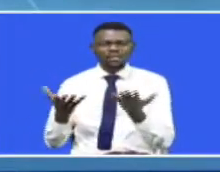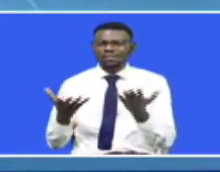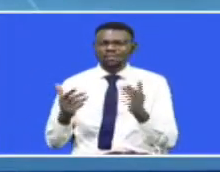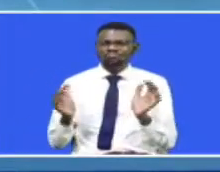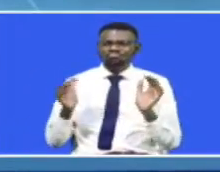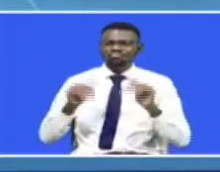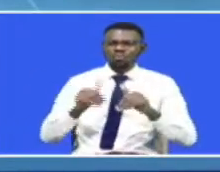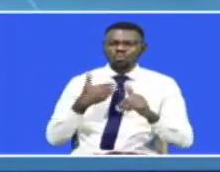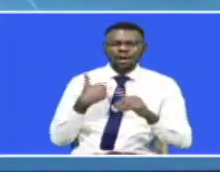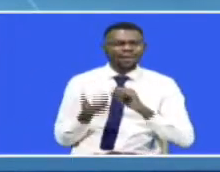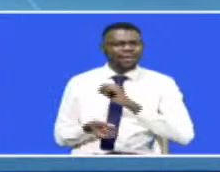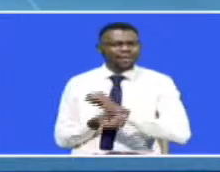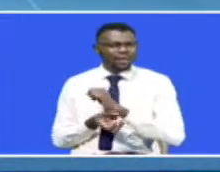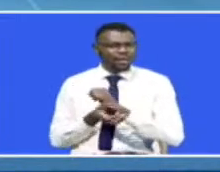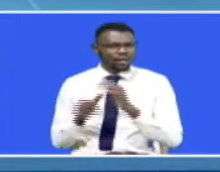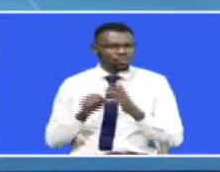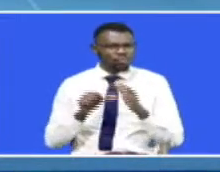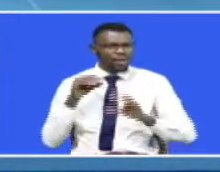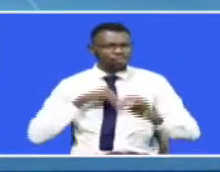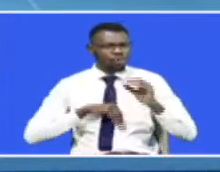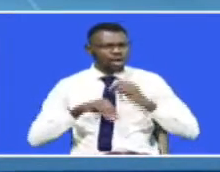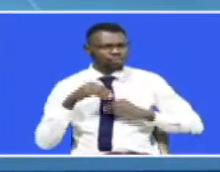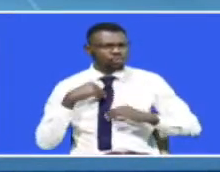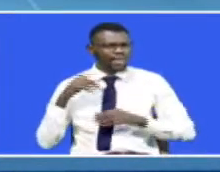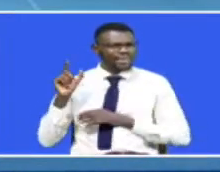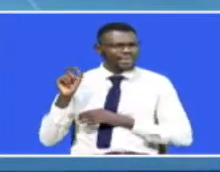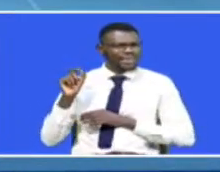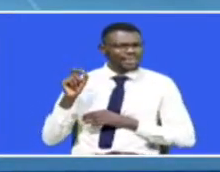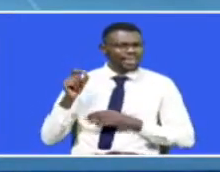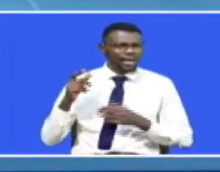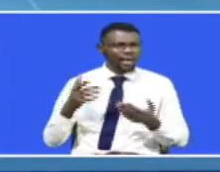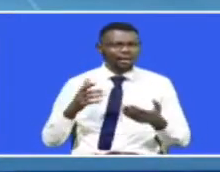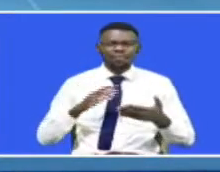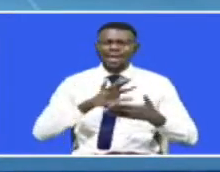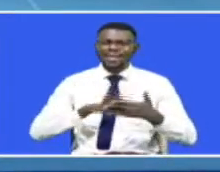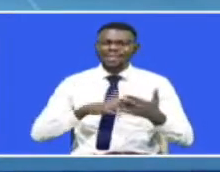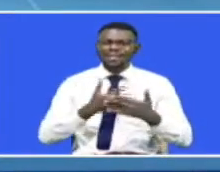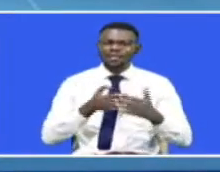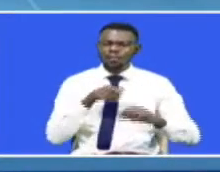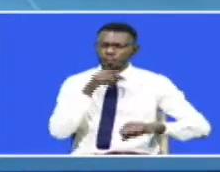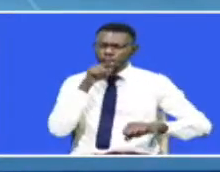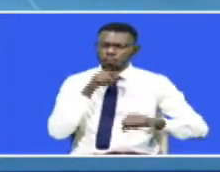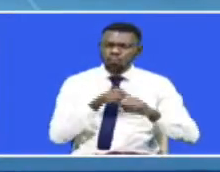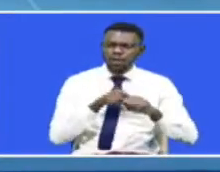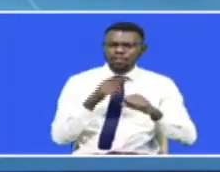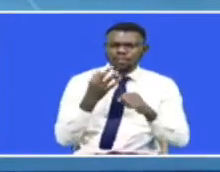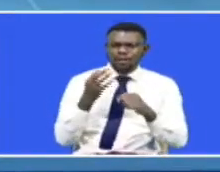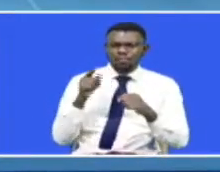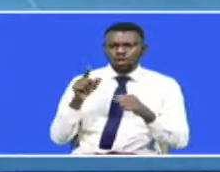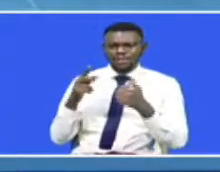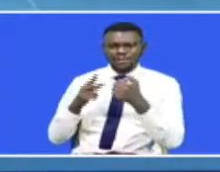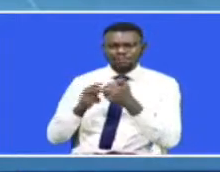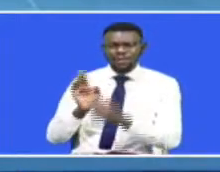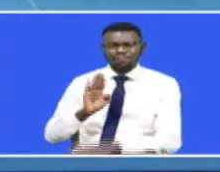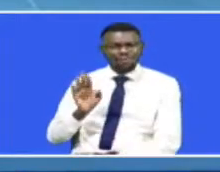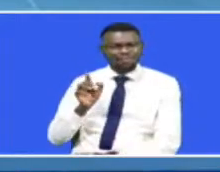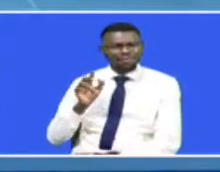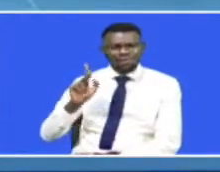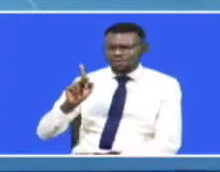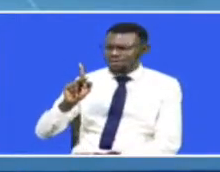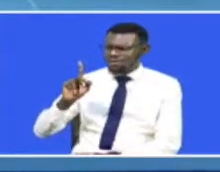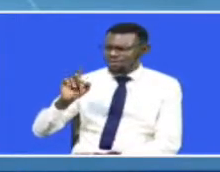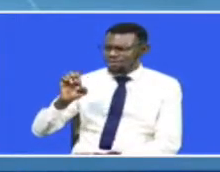new scandal involving the tendering process for mosquito nets valued at 3.7 billion shillings. While Kemsa remains